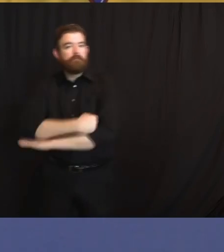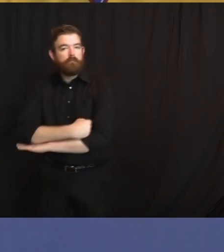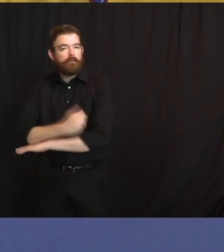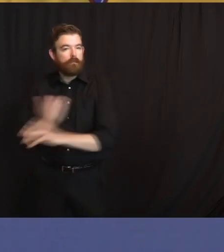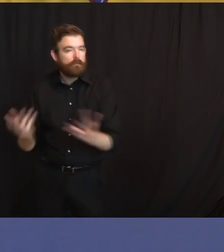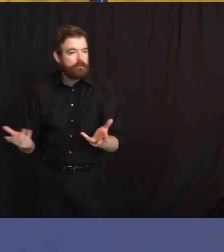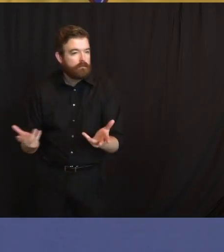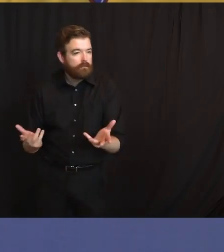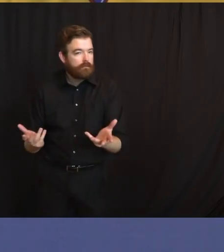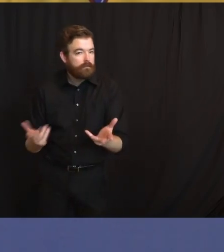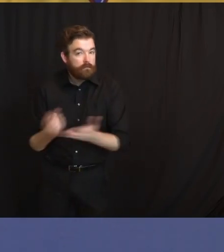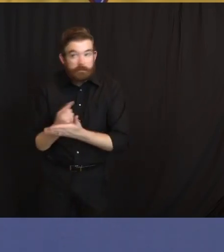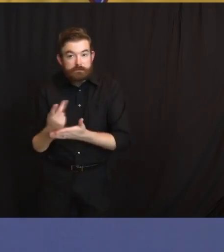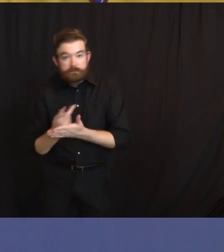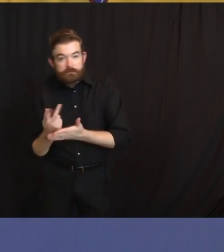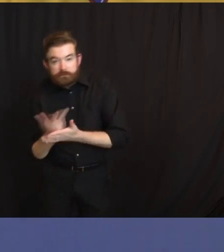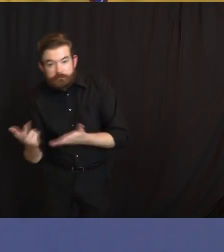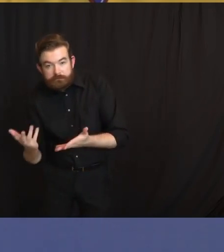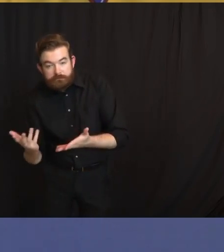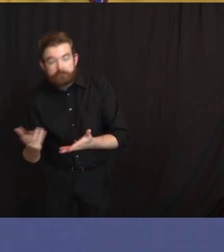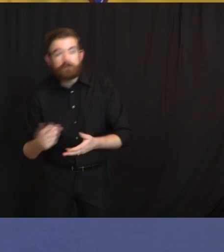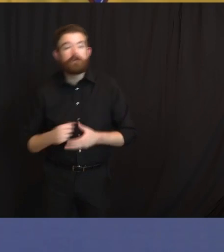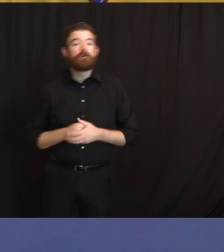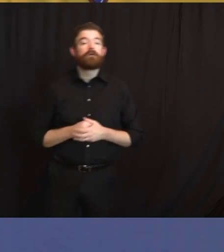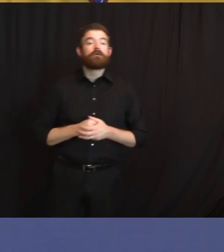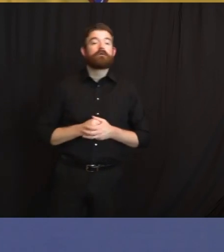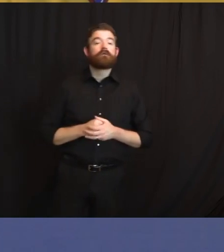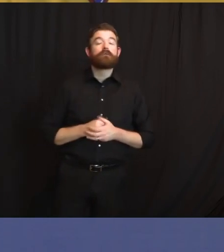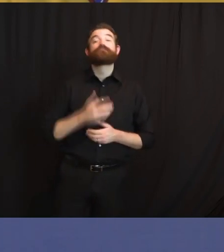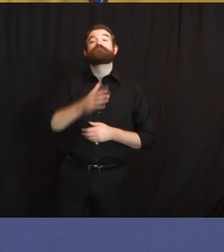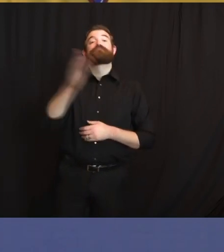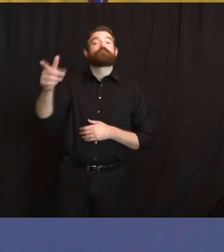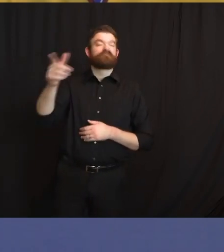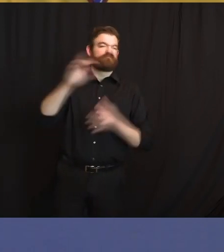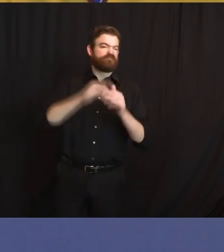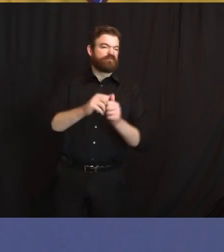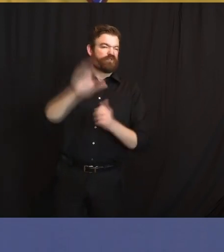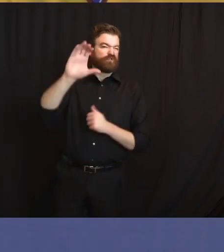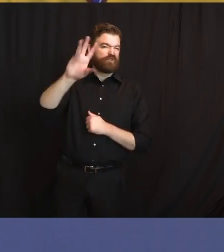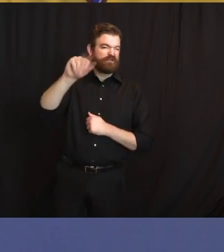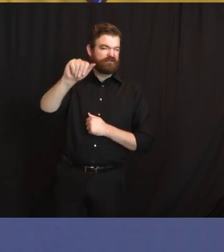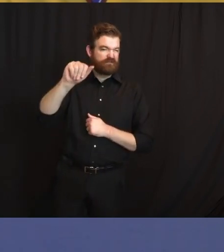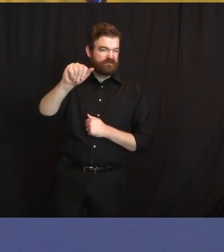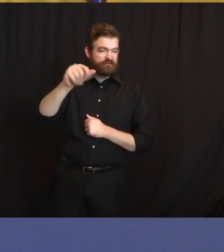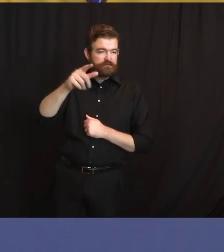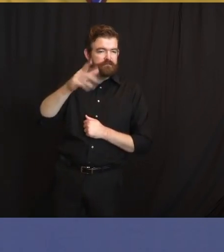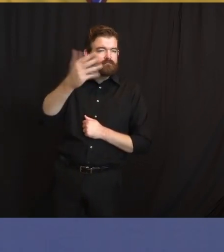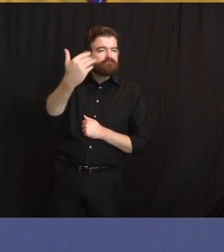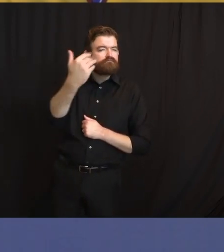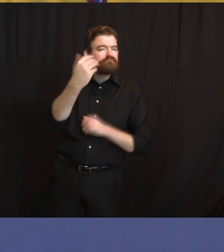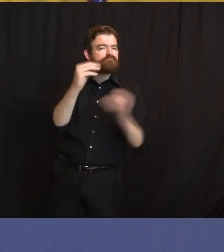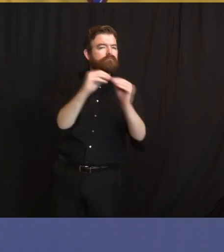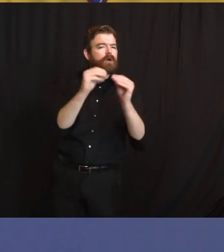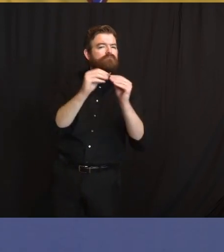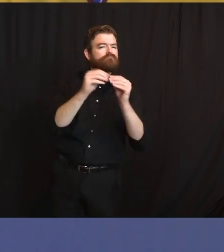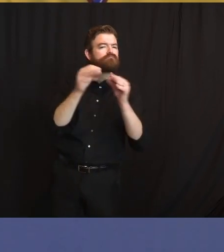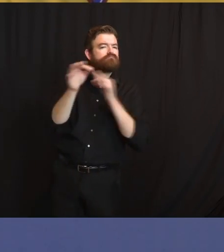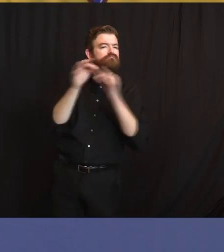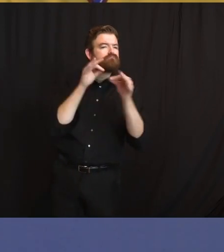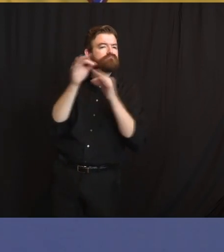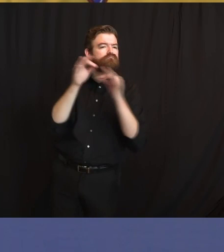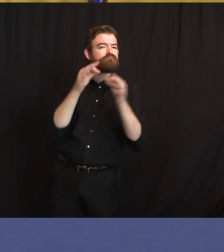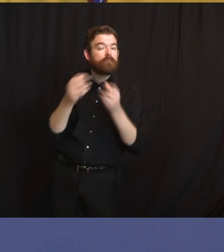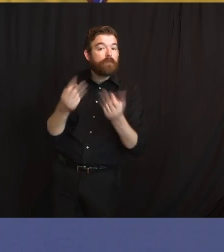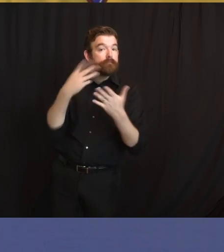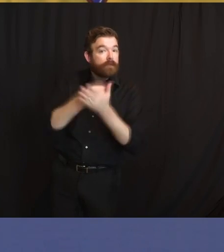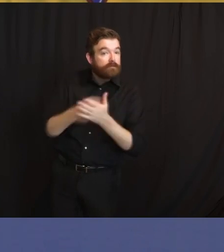that the CWA deal has been done, can you give us details about specifically how much money does this save the